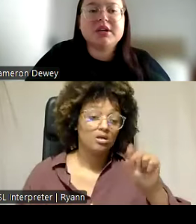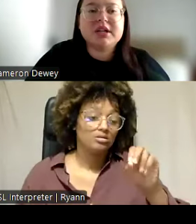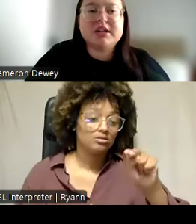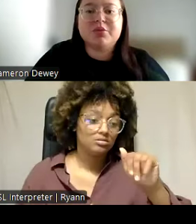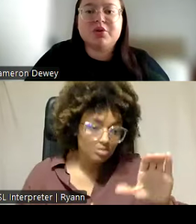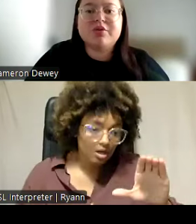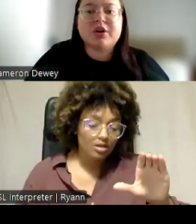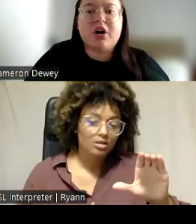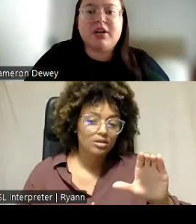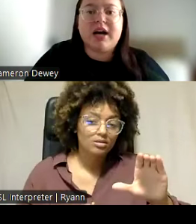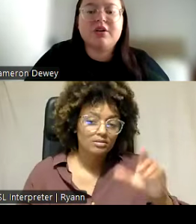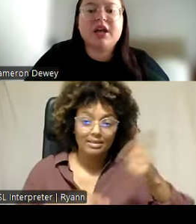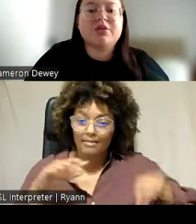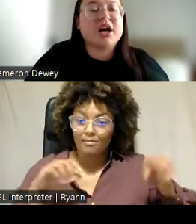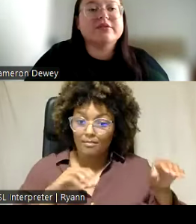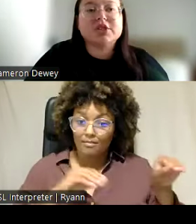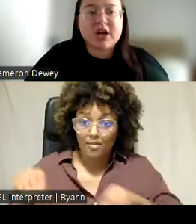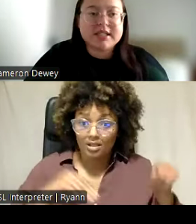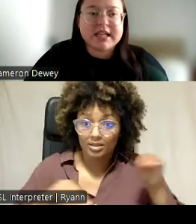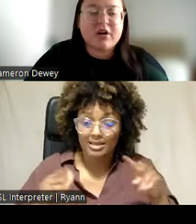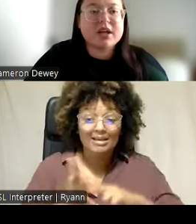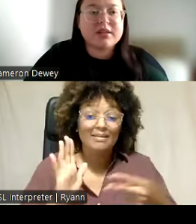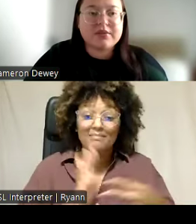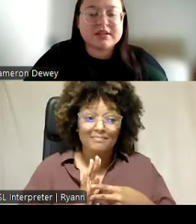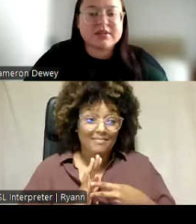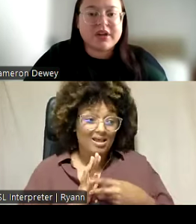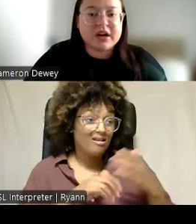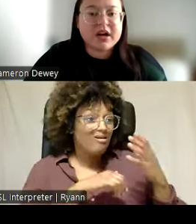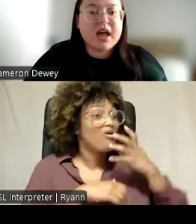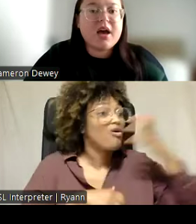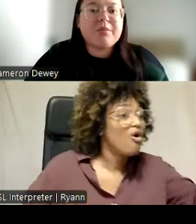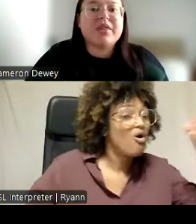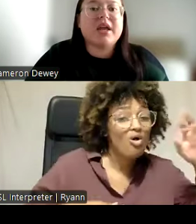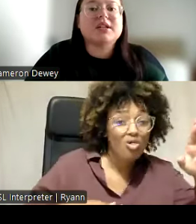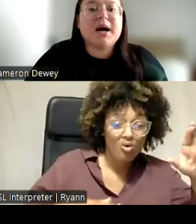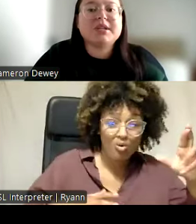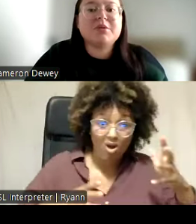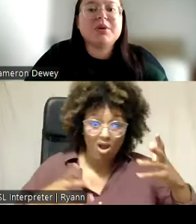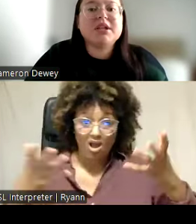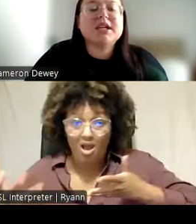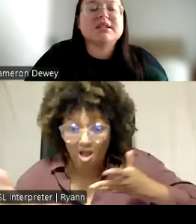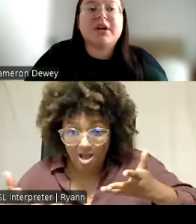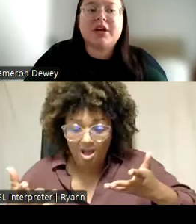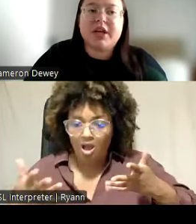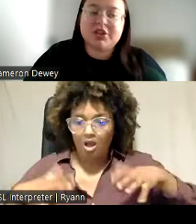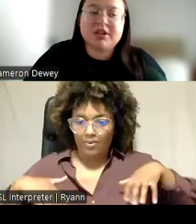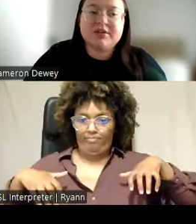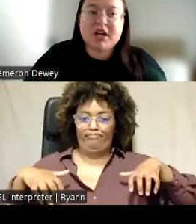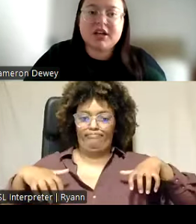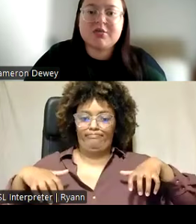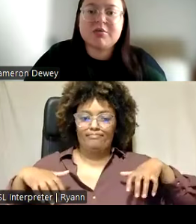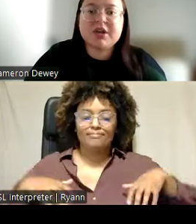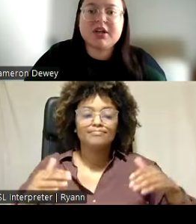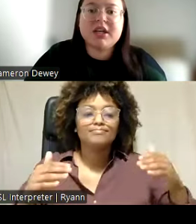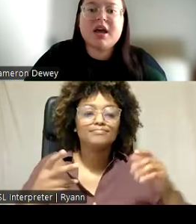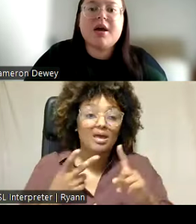the inability to move or call out. You kind of just shut down in the face of fear. And then collapse immobility is a variation of